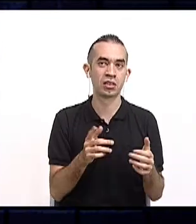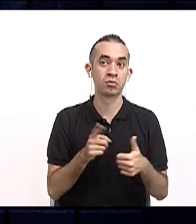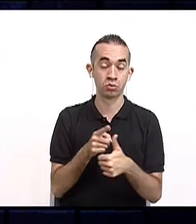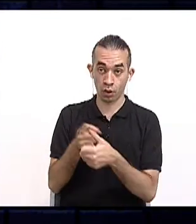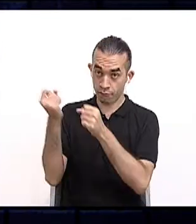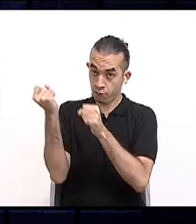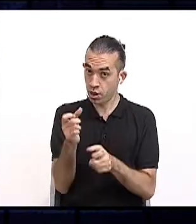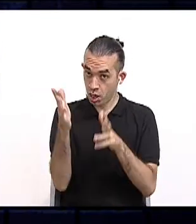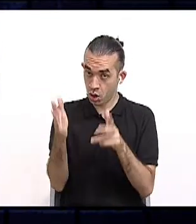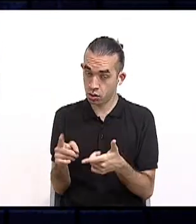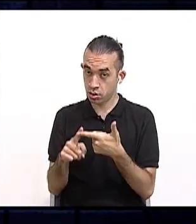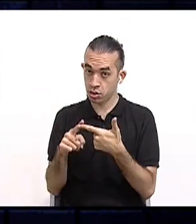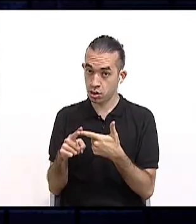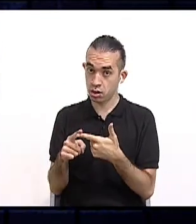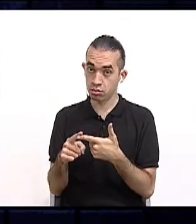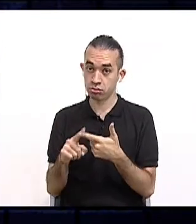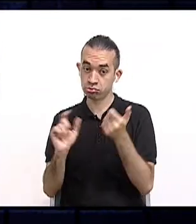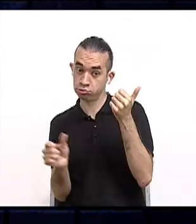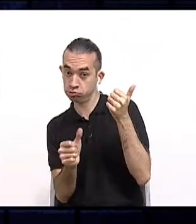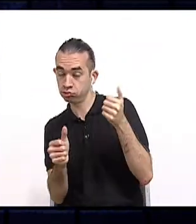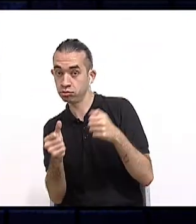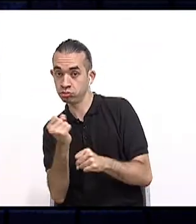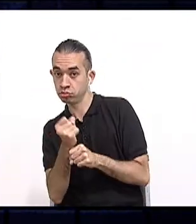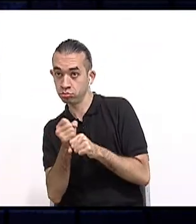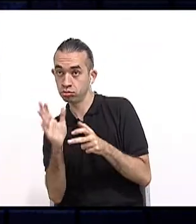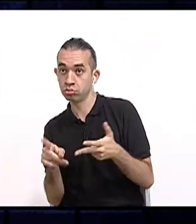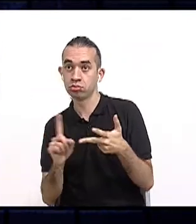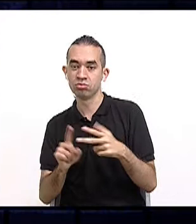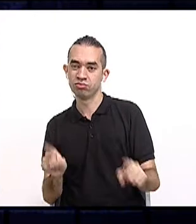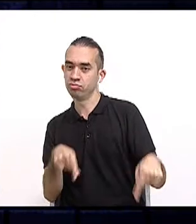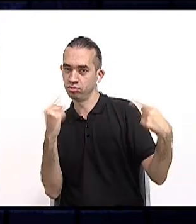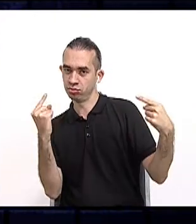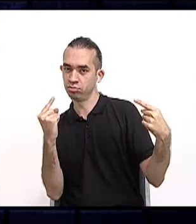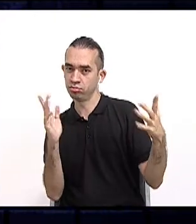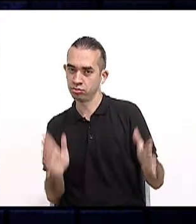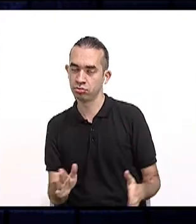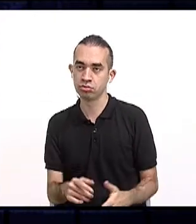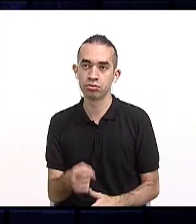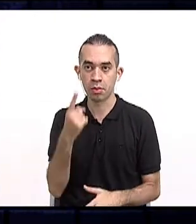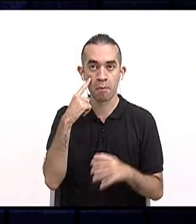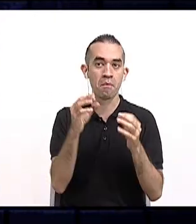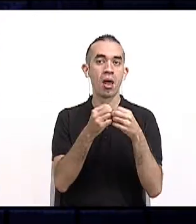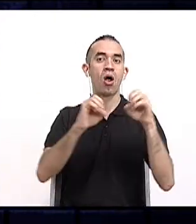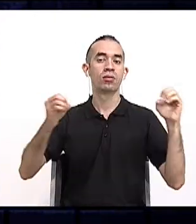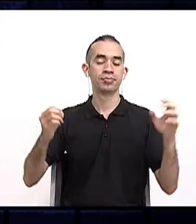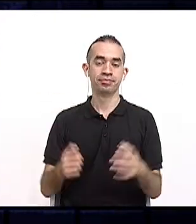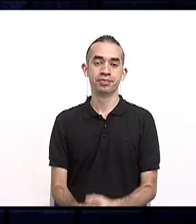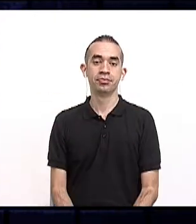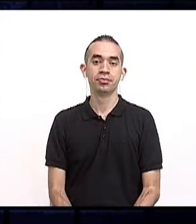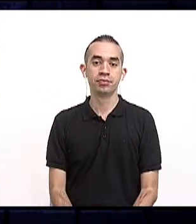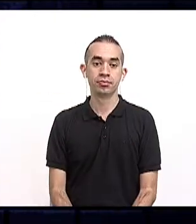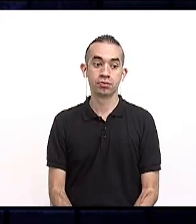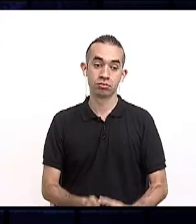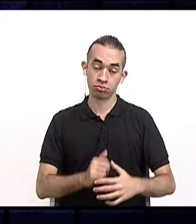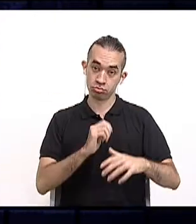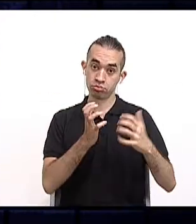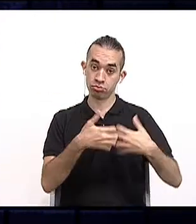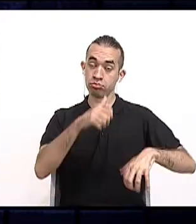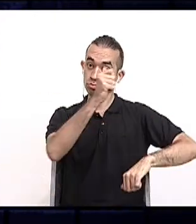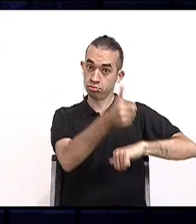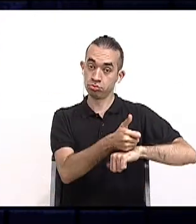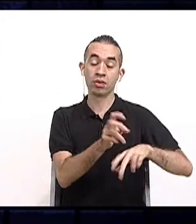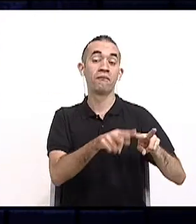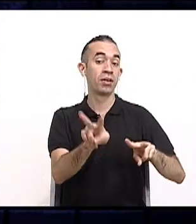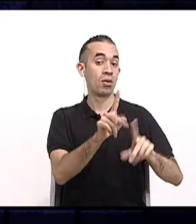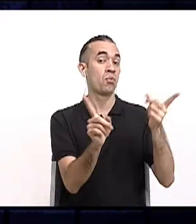founder, an employee, or an adversary? In the sentence, an advantage of being an entrepreneur